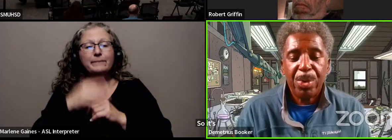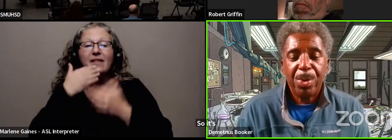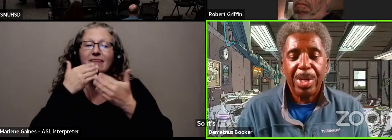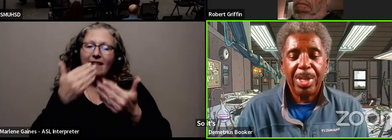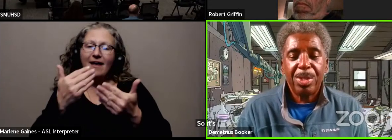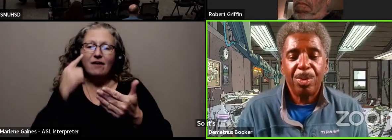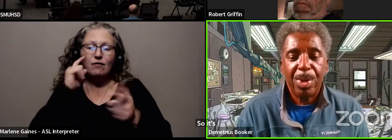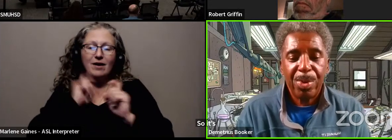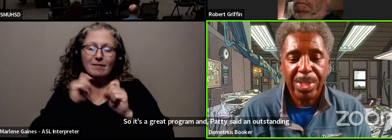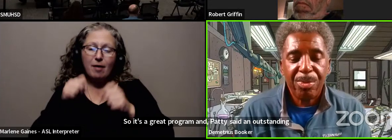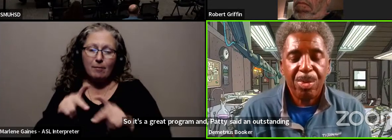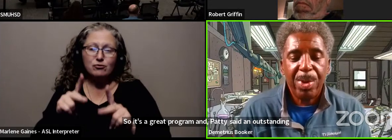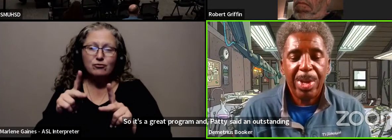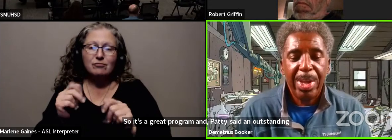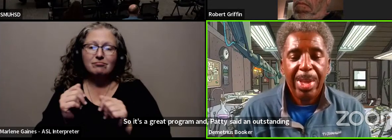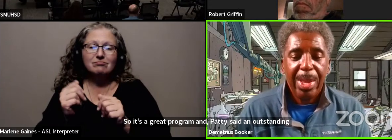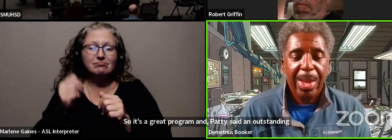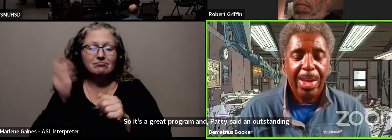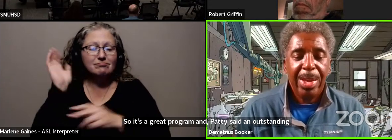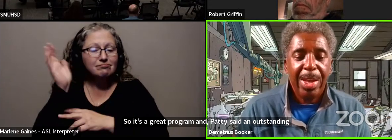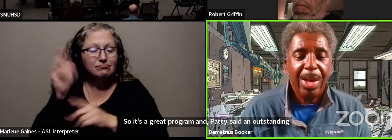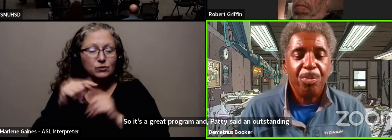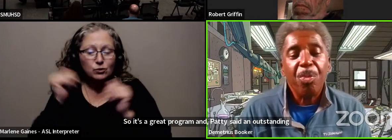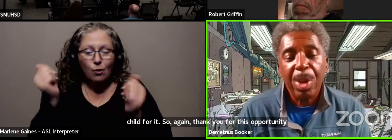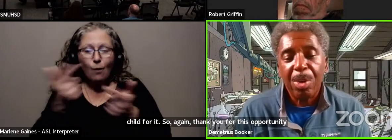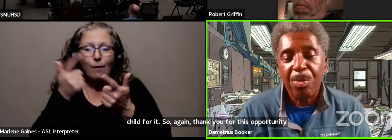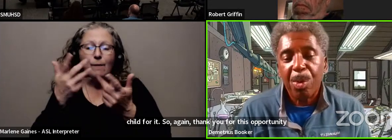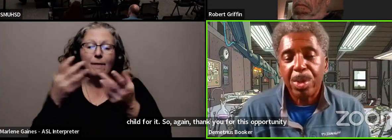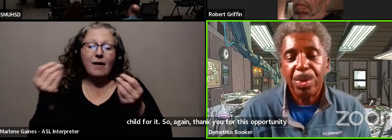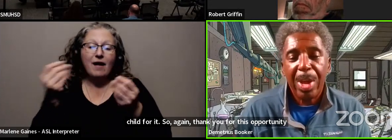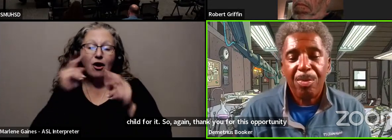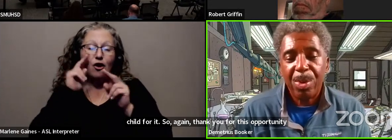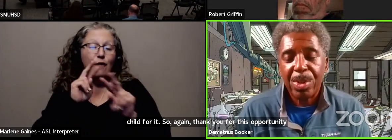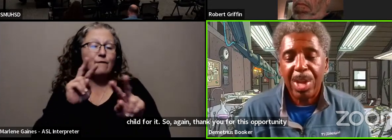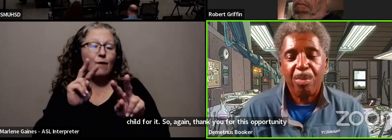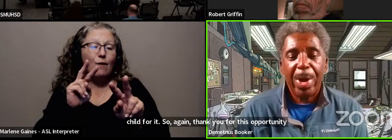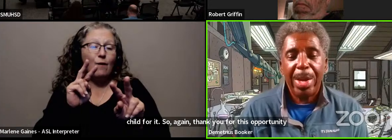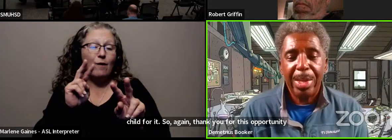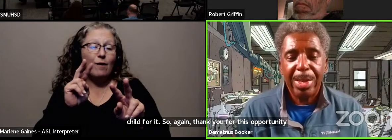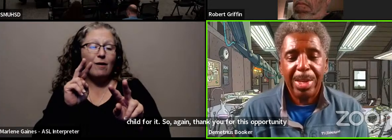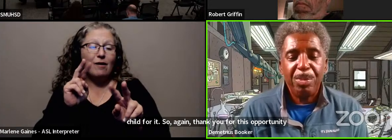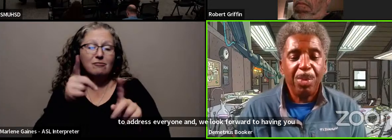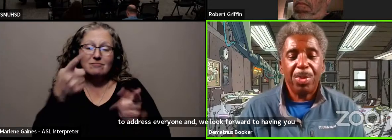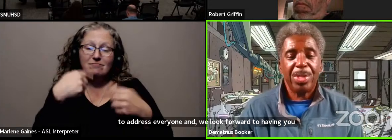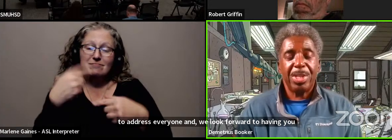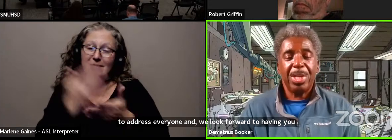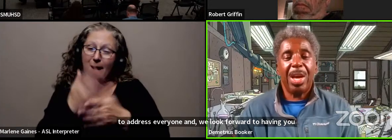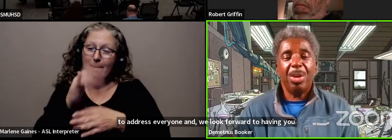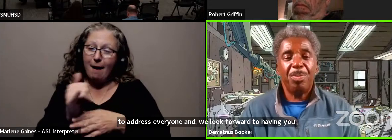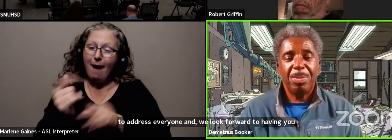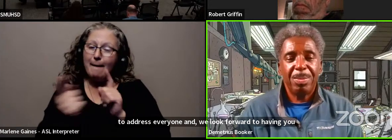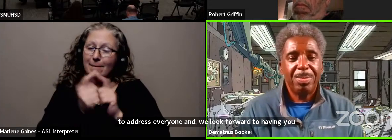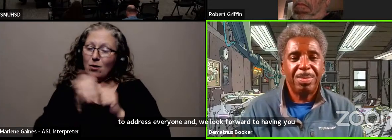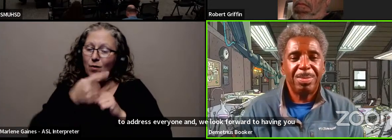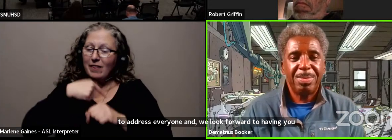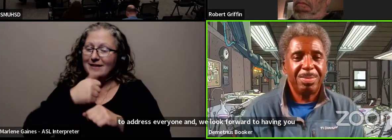this opportunity to address everyone, and we look forward to having you stop by and meet with us